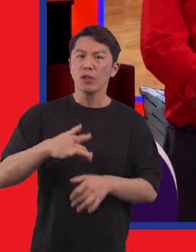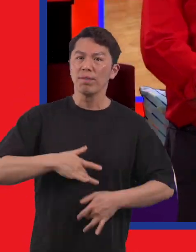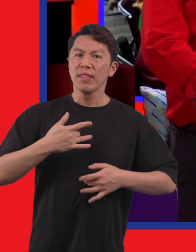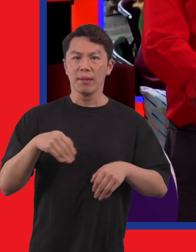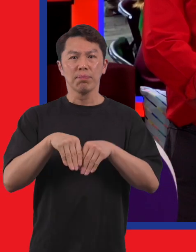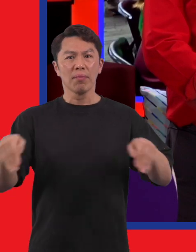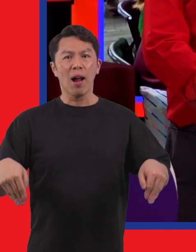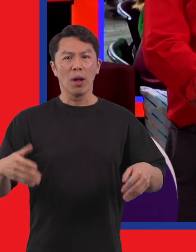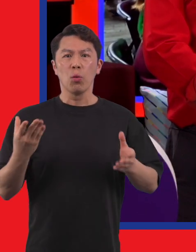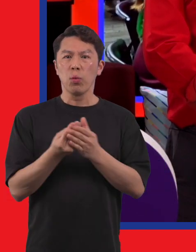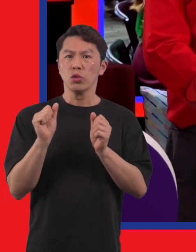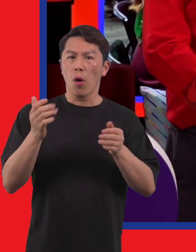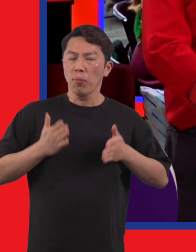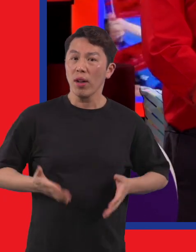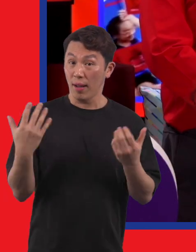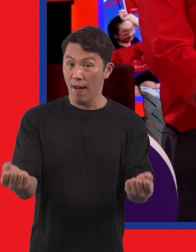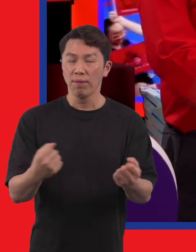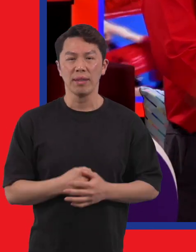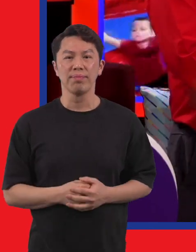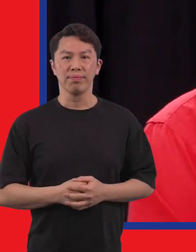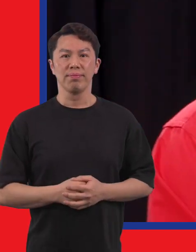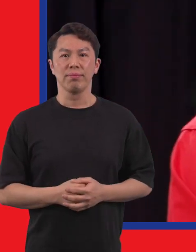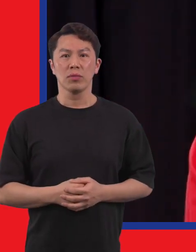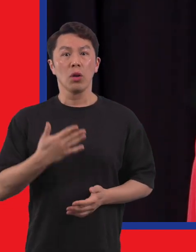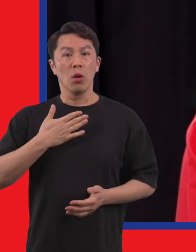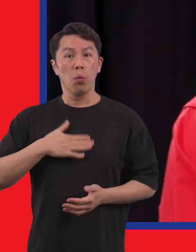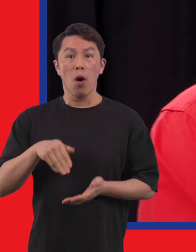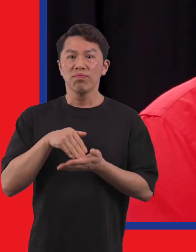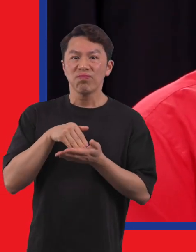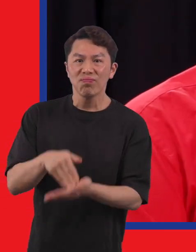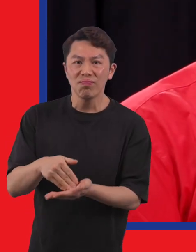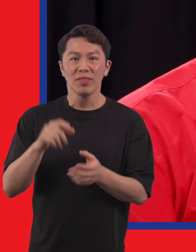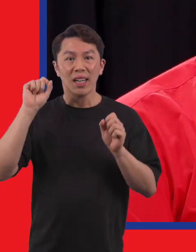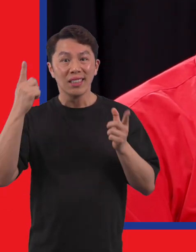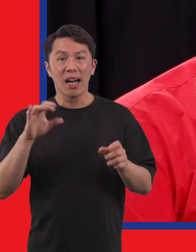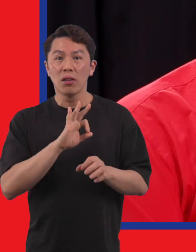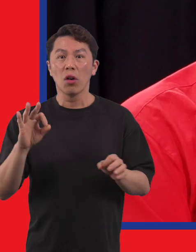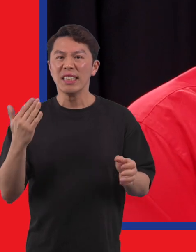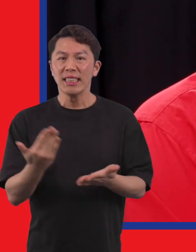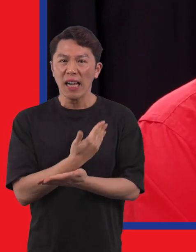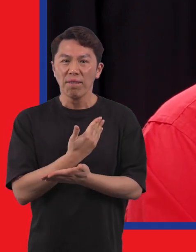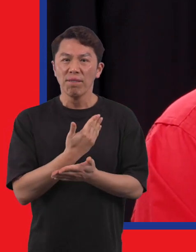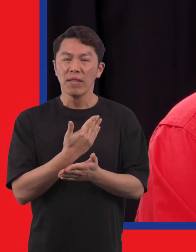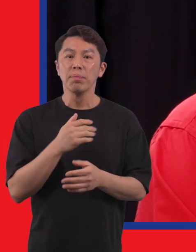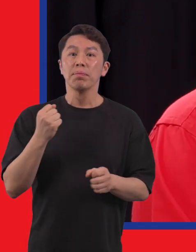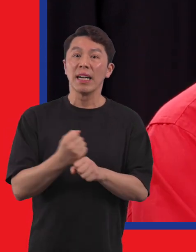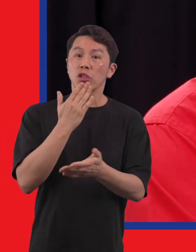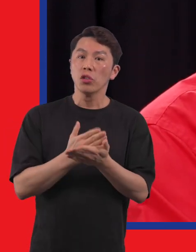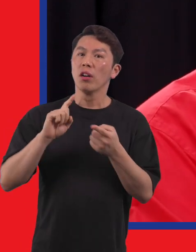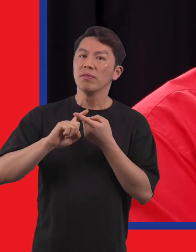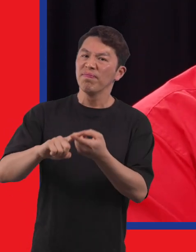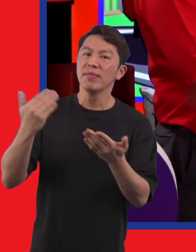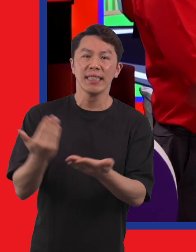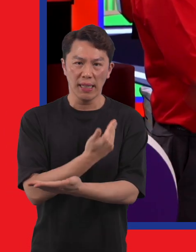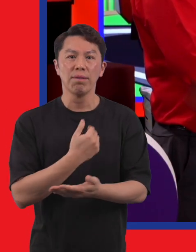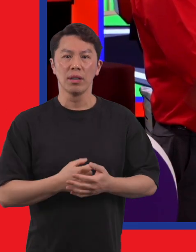confidence in asserting your body boundaries. We want to help you recognise unwanted and unsafe situations and stay